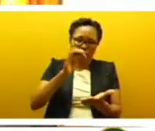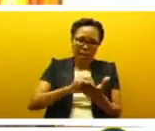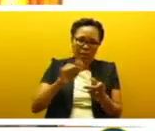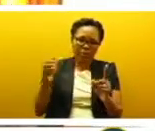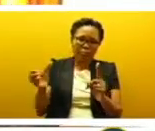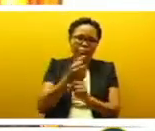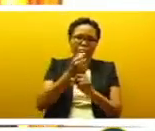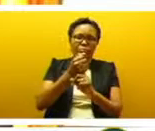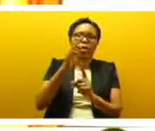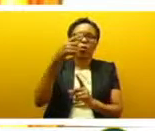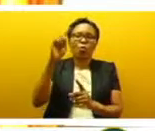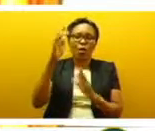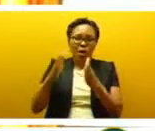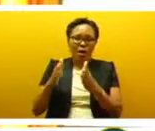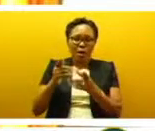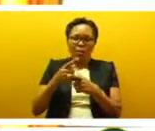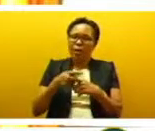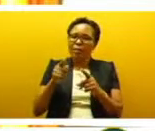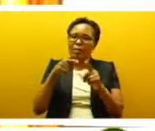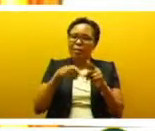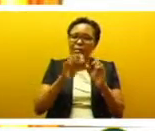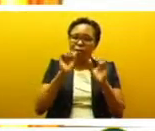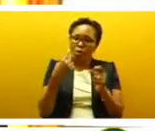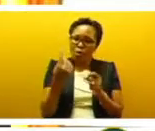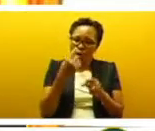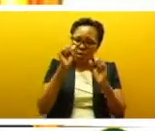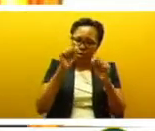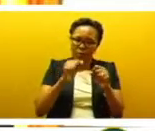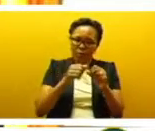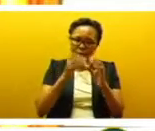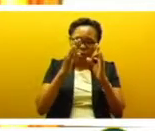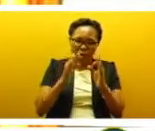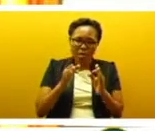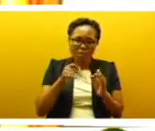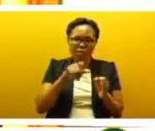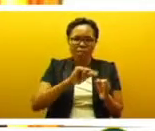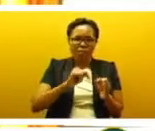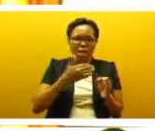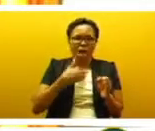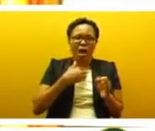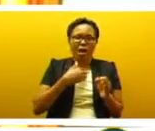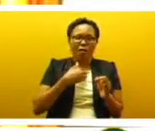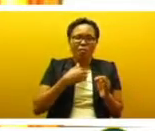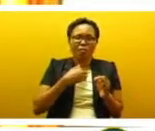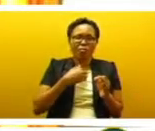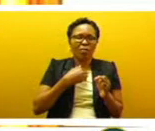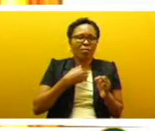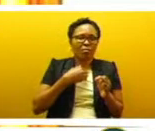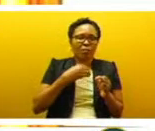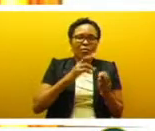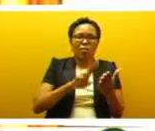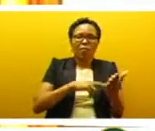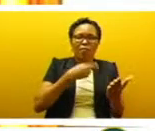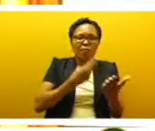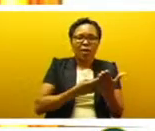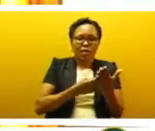But this would only have been possible if there were no unconstitutional infractions